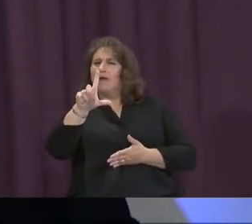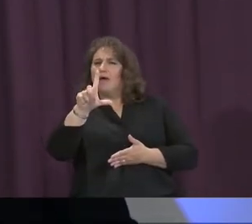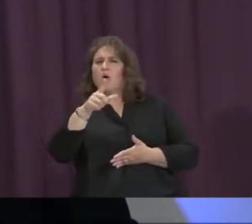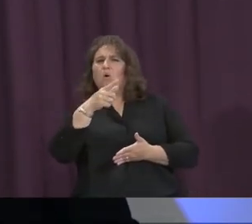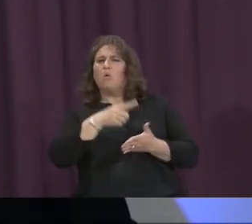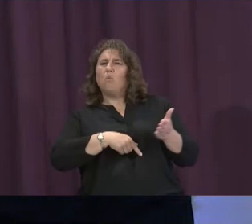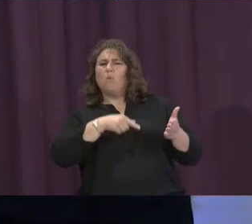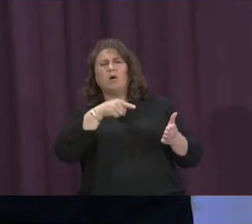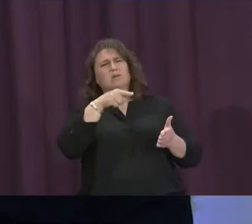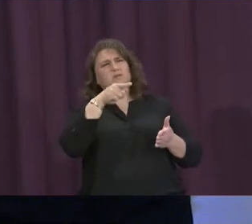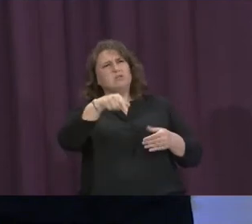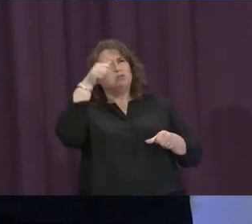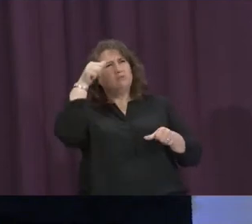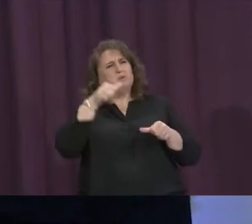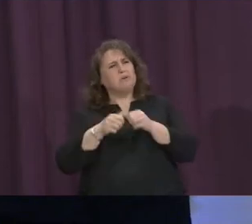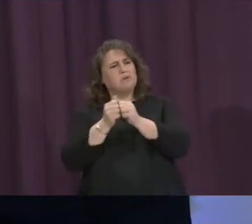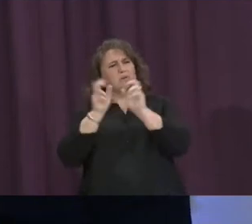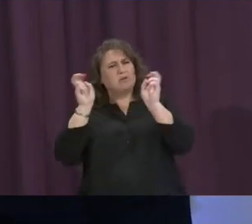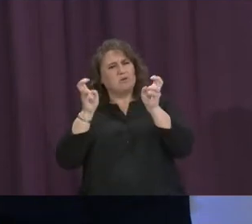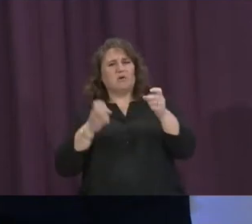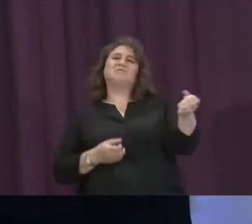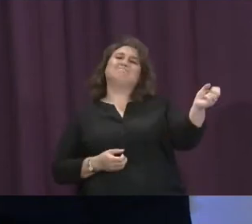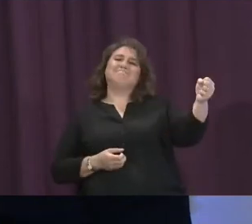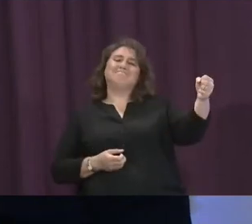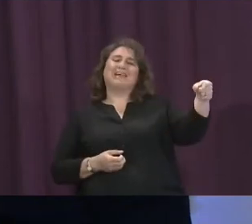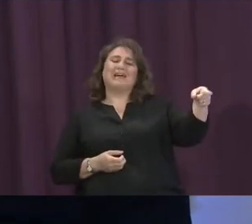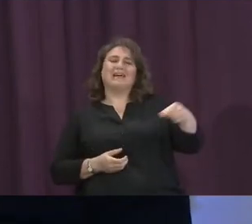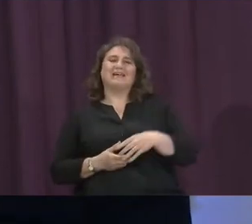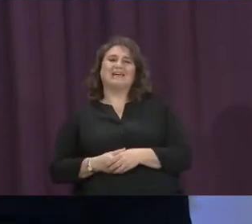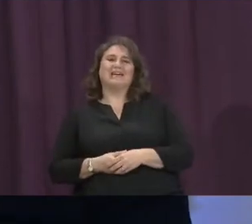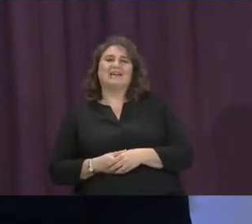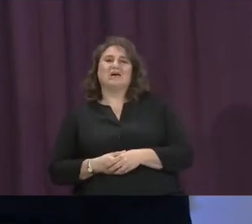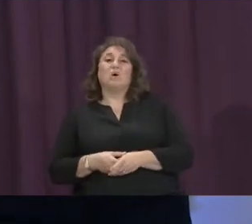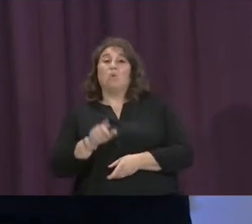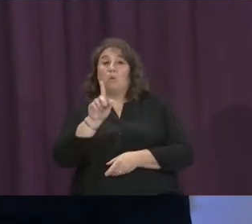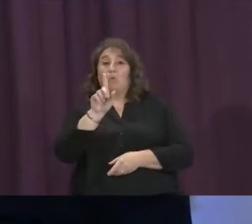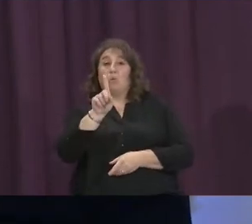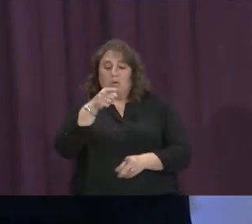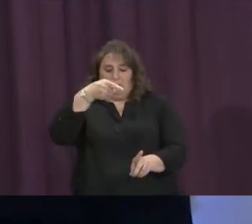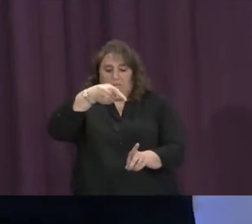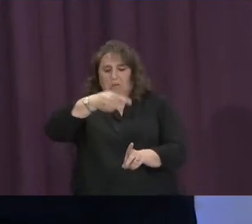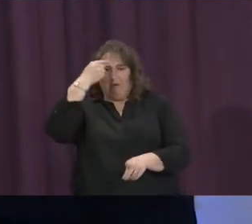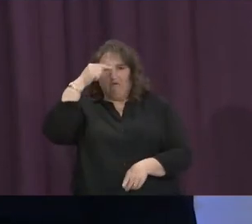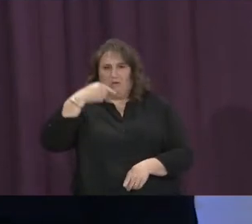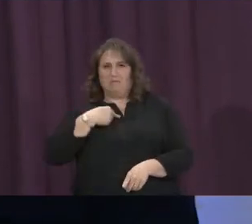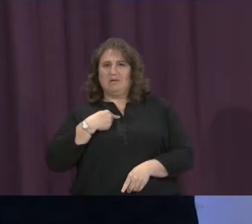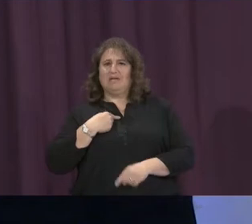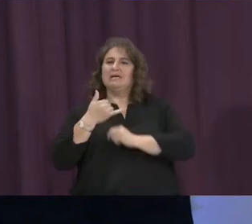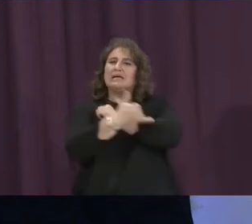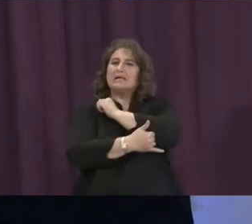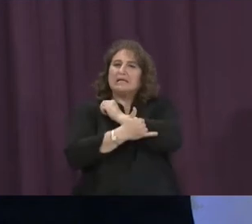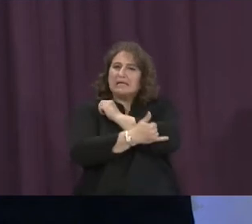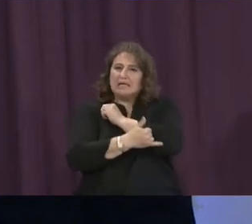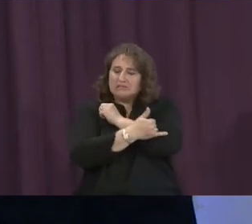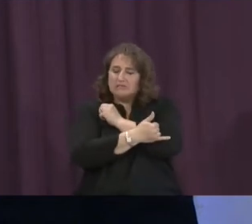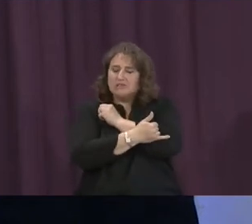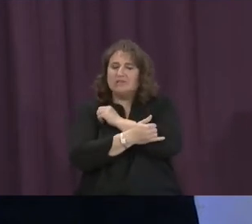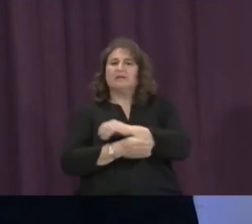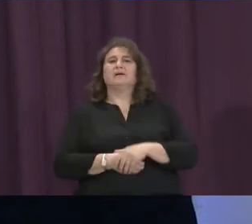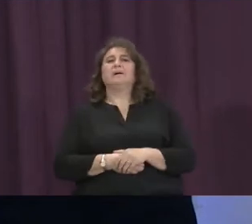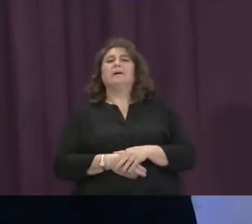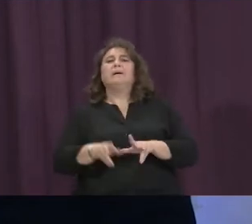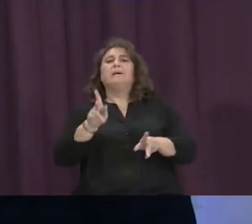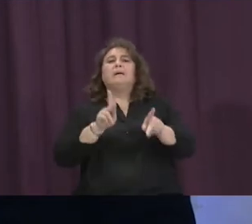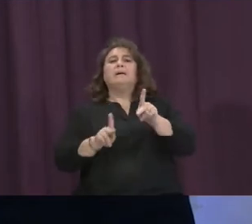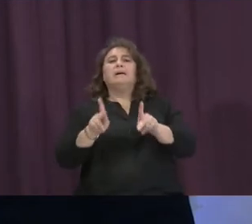that that really stood out to you? I do, I do. One thing that stood out for me was the countries, countries and people